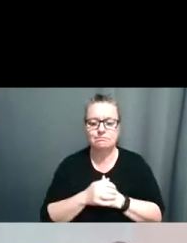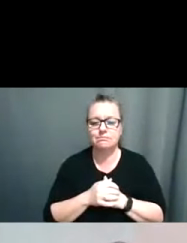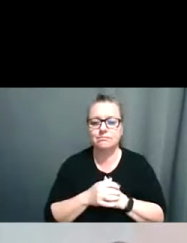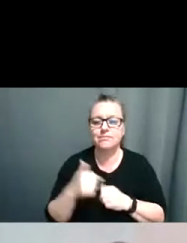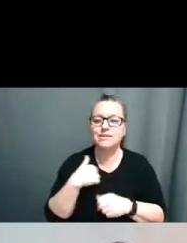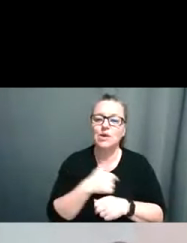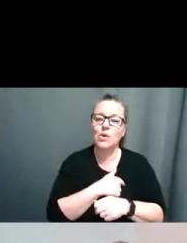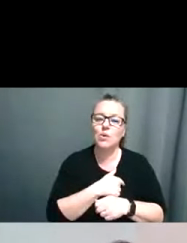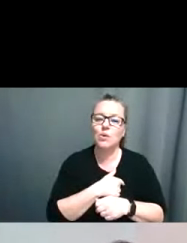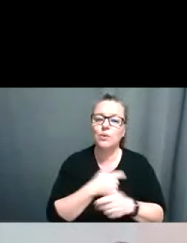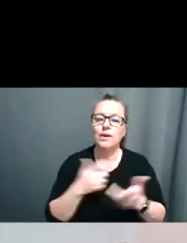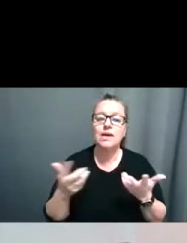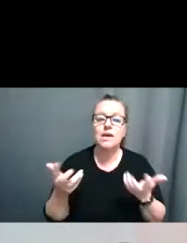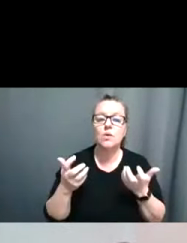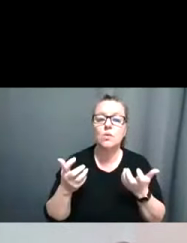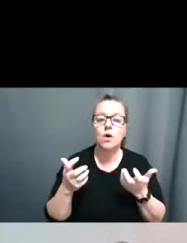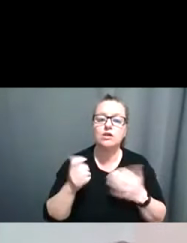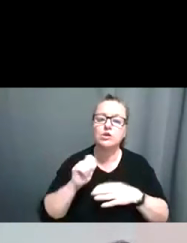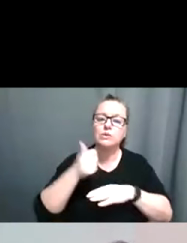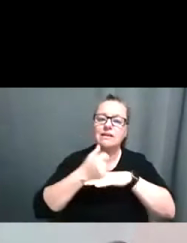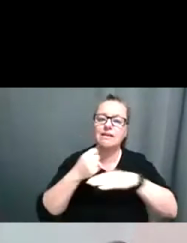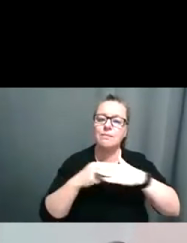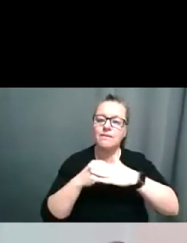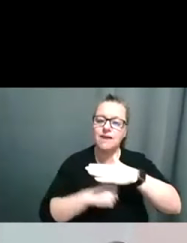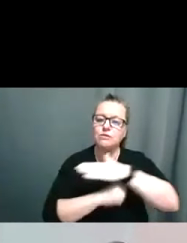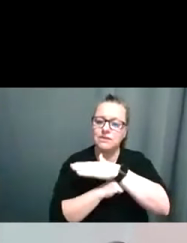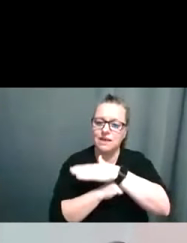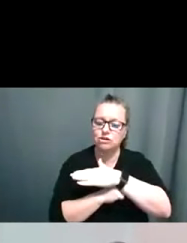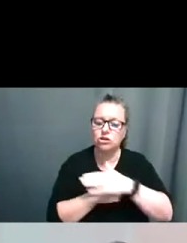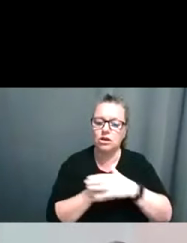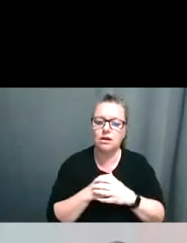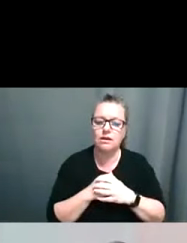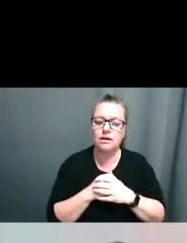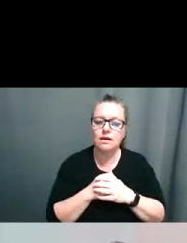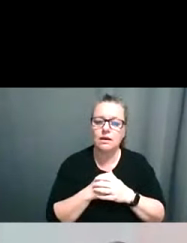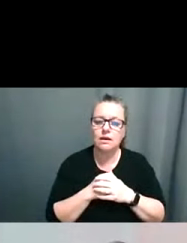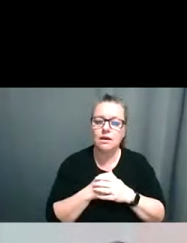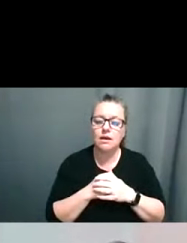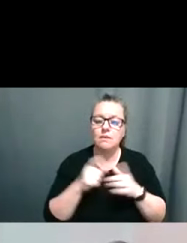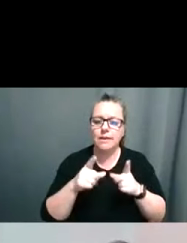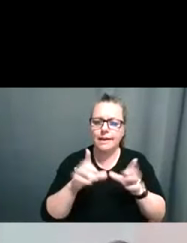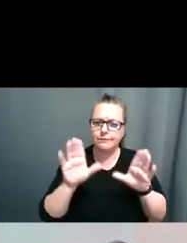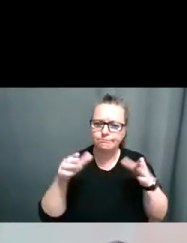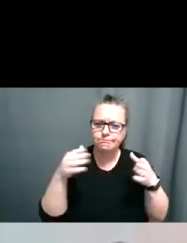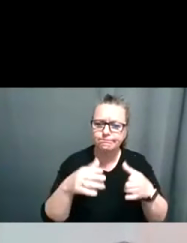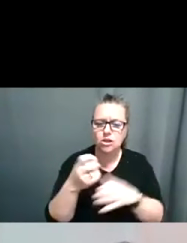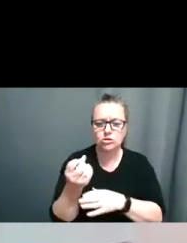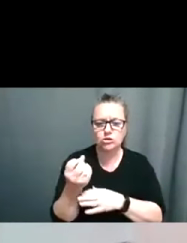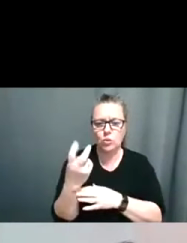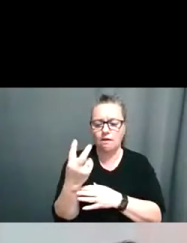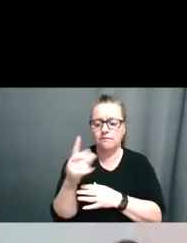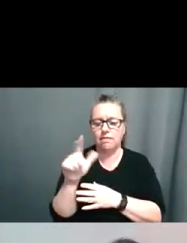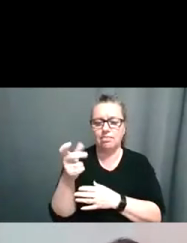just kind of set the foundation here by calling front and center these 12 lean